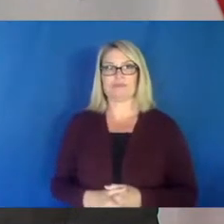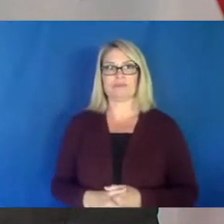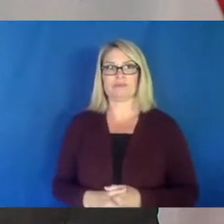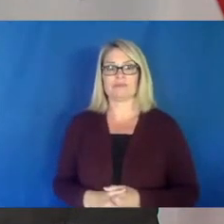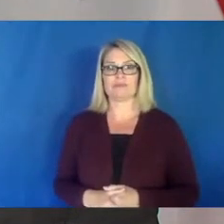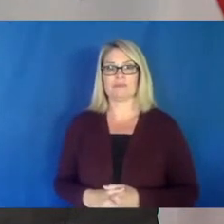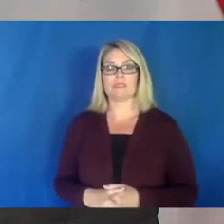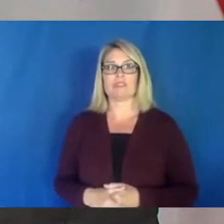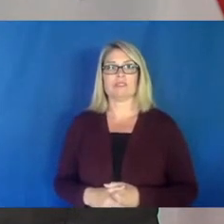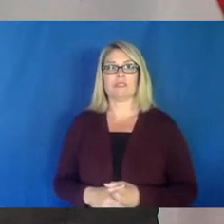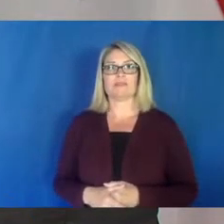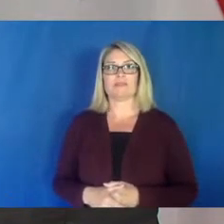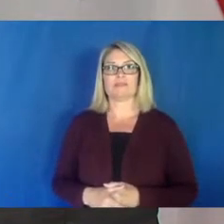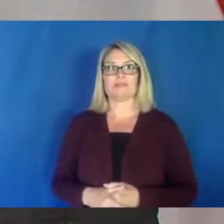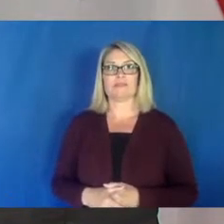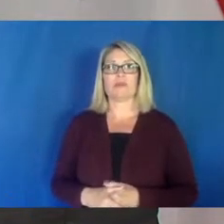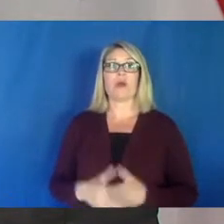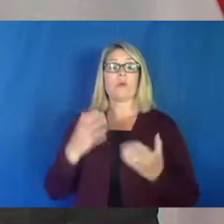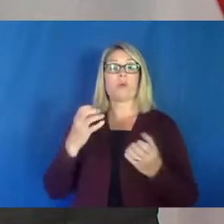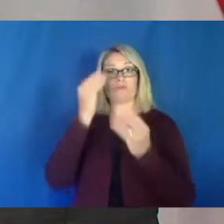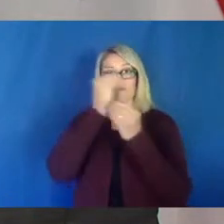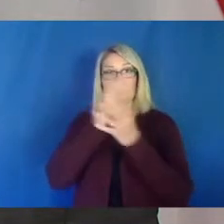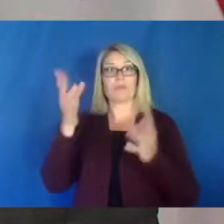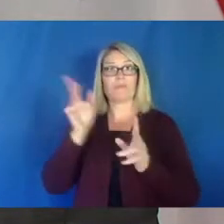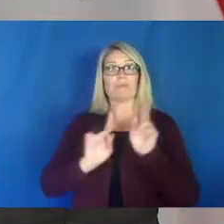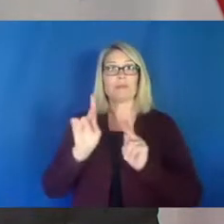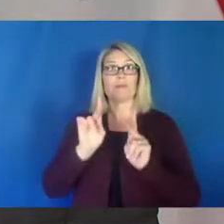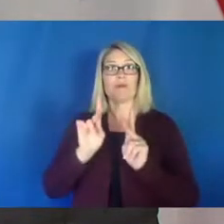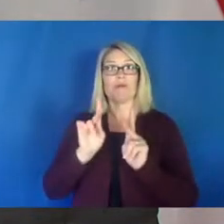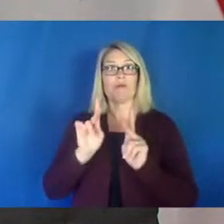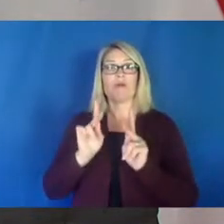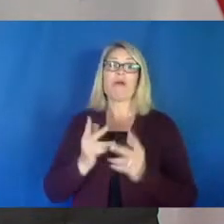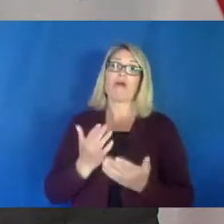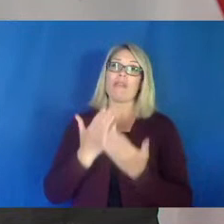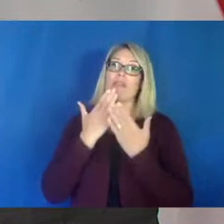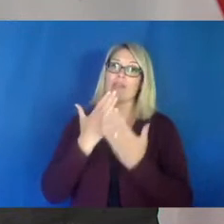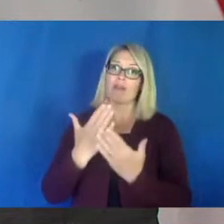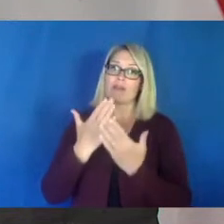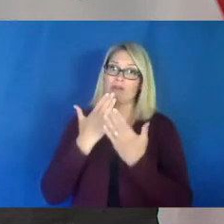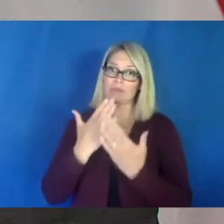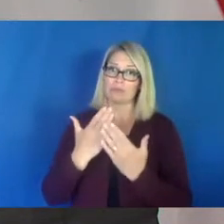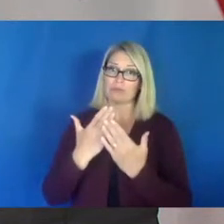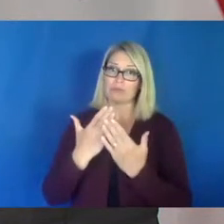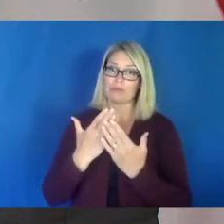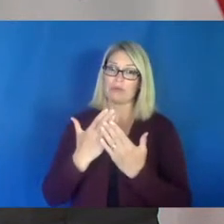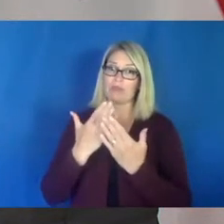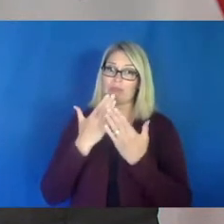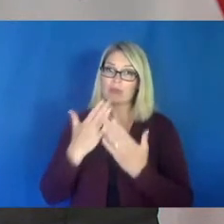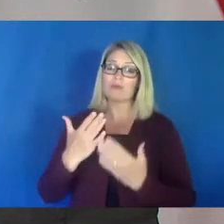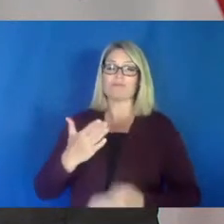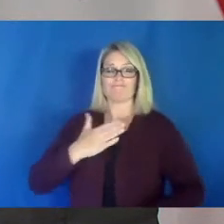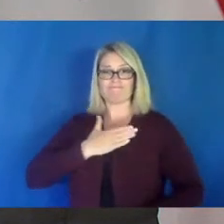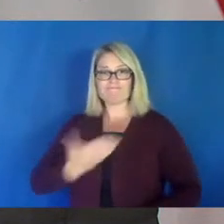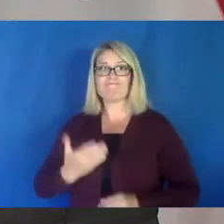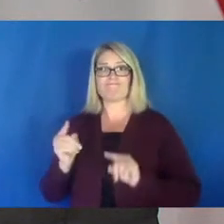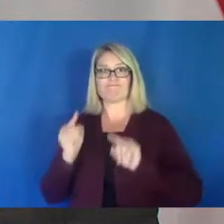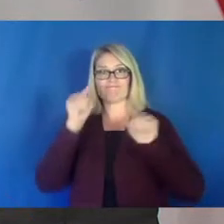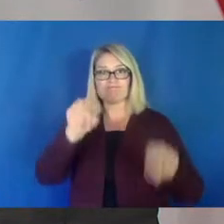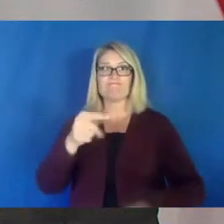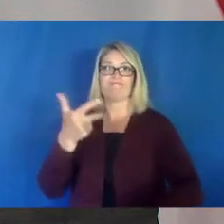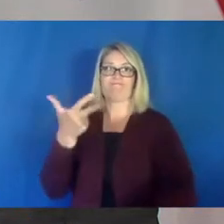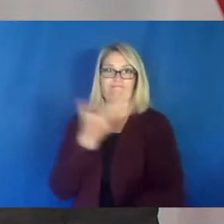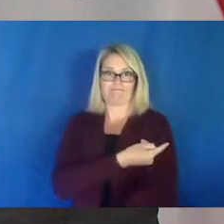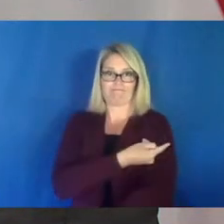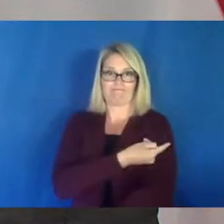Islanders, thank you. You're continuing to literally and figuratively roll up your sleeves to get vaccinated. We're